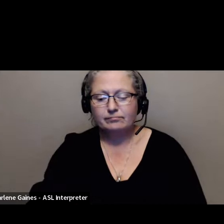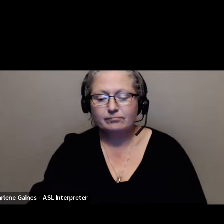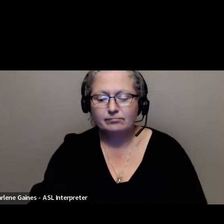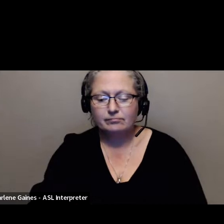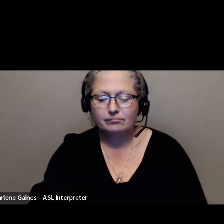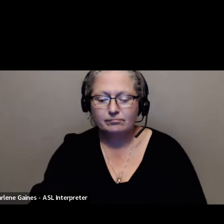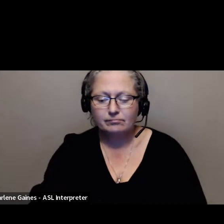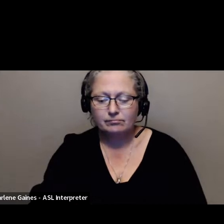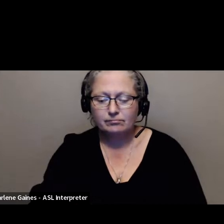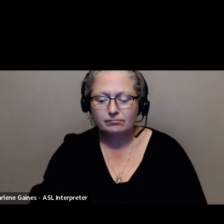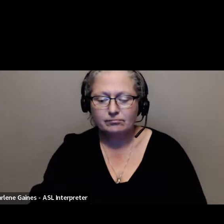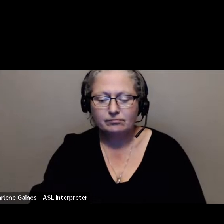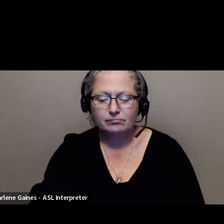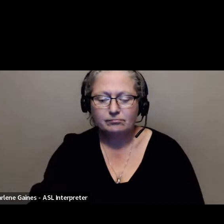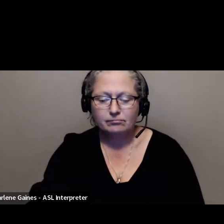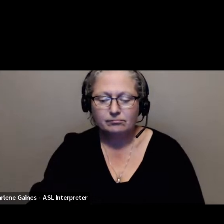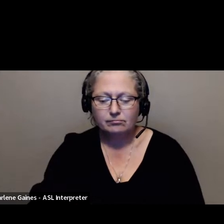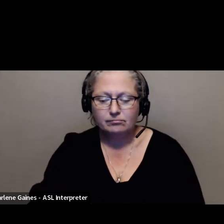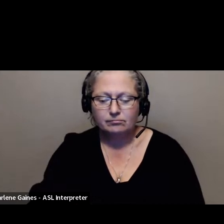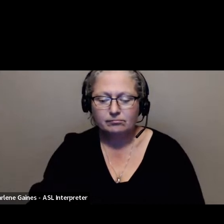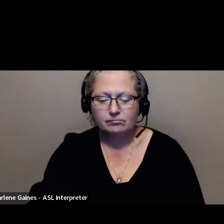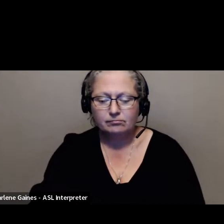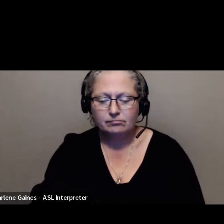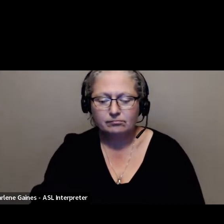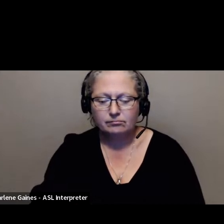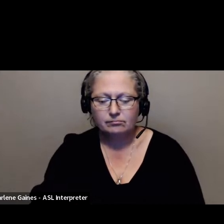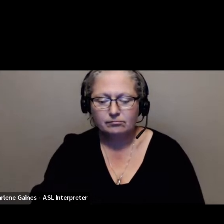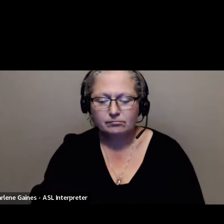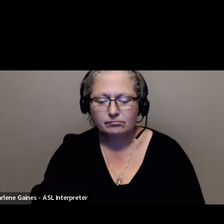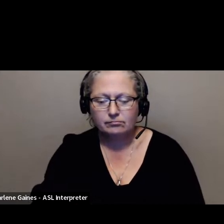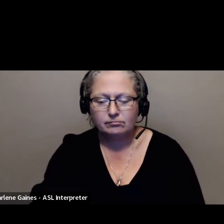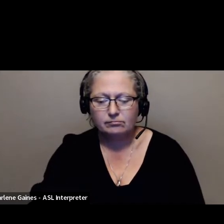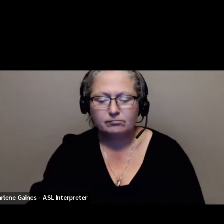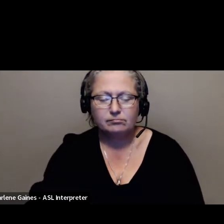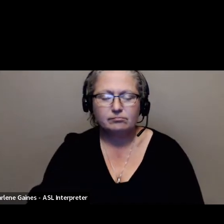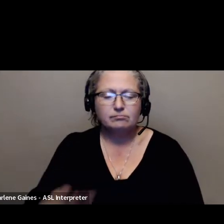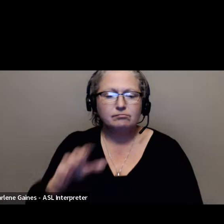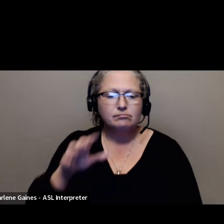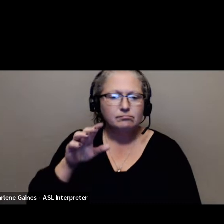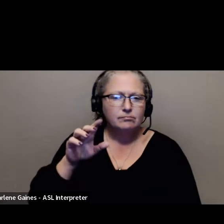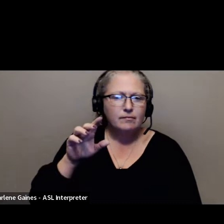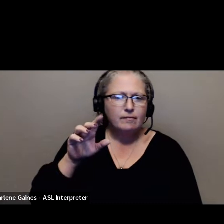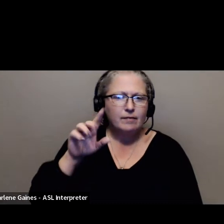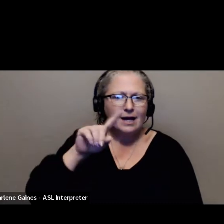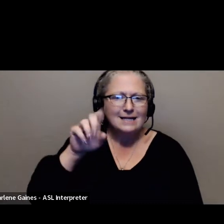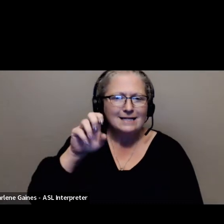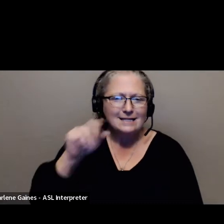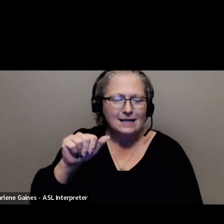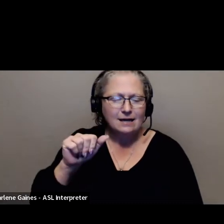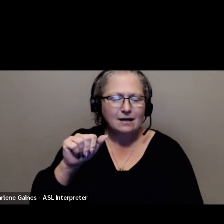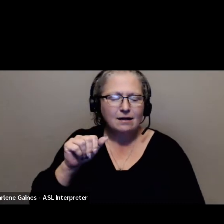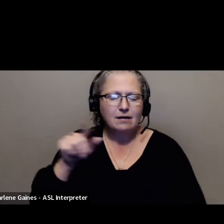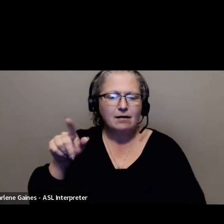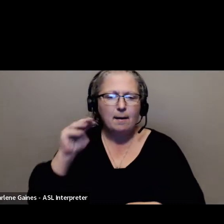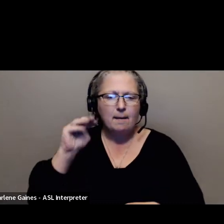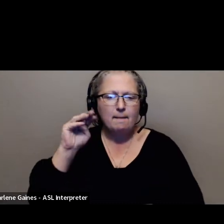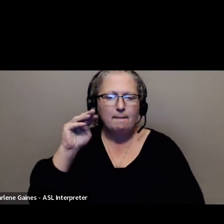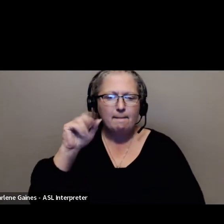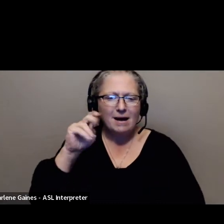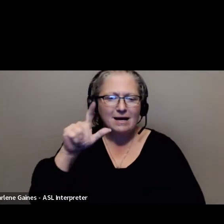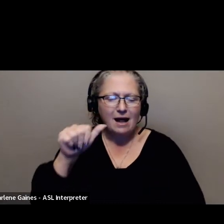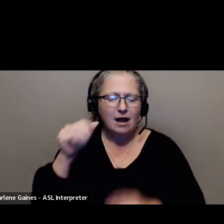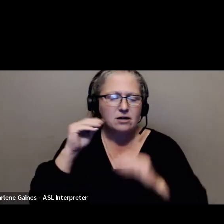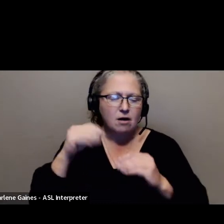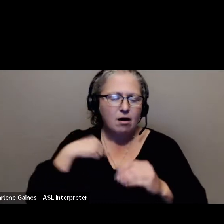Uh-oh. Zena, you may unmute and begin. All right, Zena. Oh, perfect. Hi. Nelson Mandela, someone every single one of us is